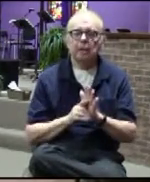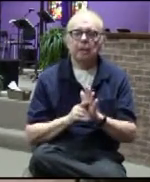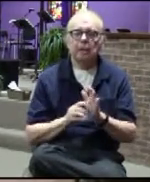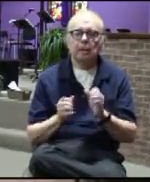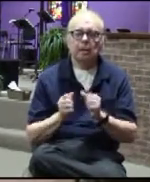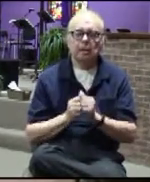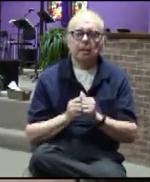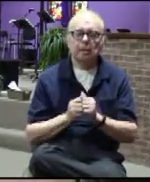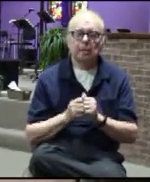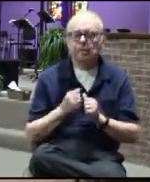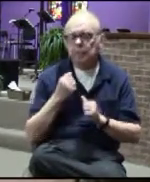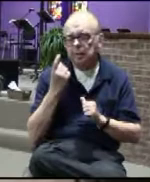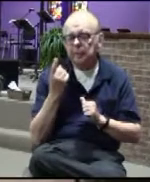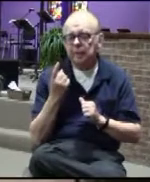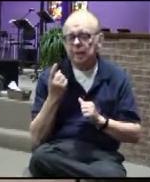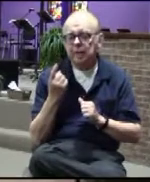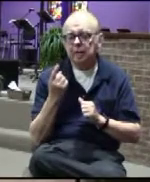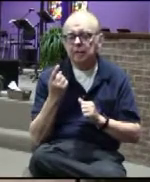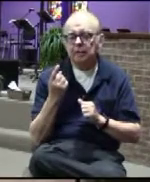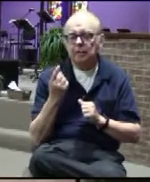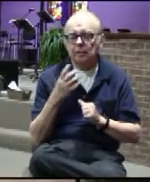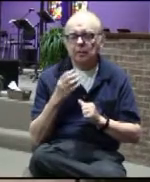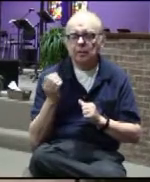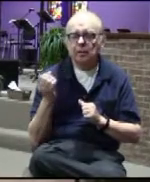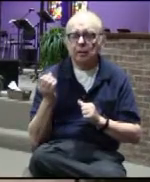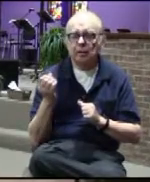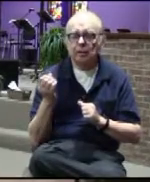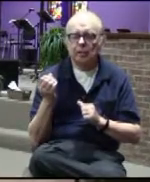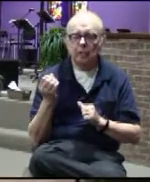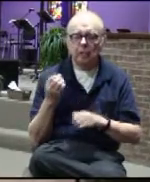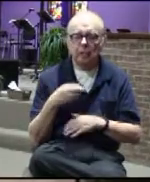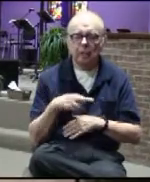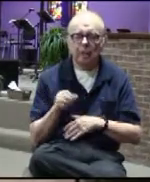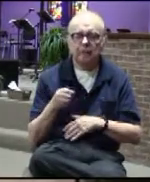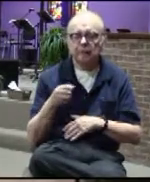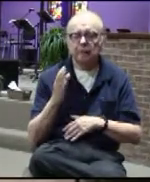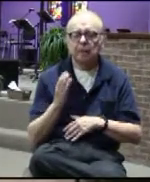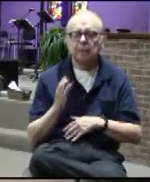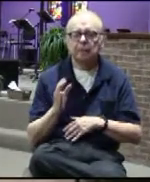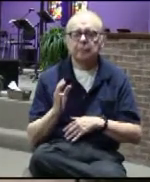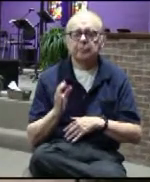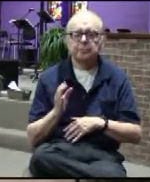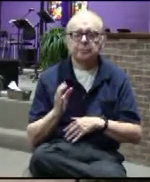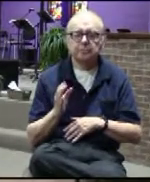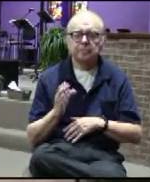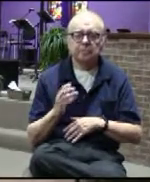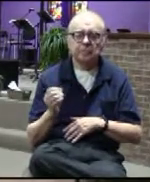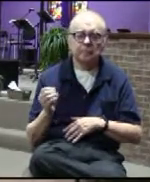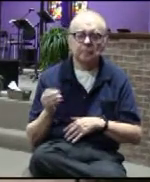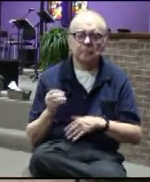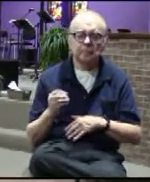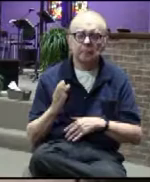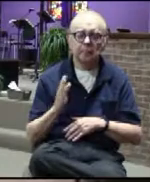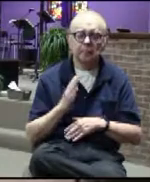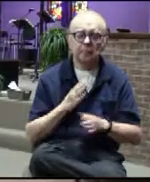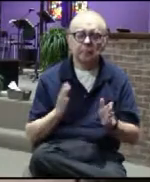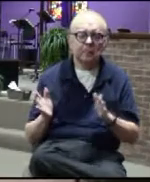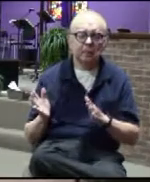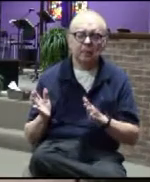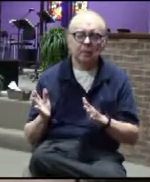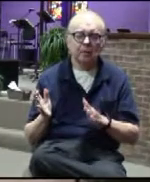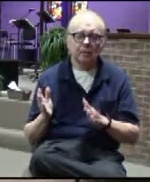with understanding the righteousness of God and God's plan